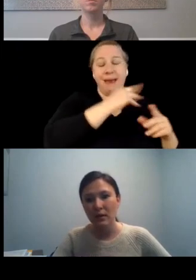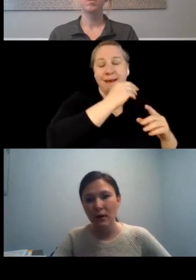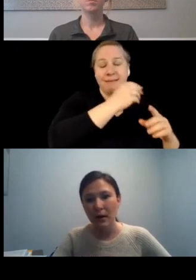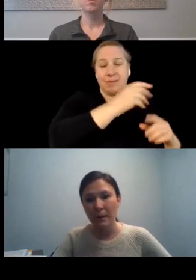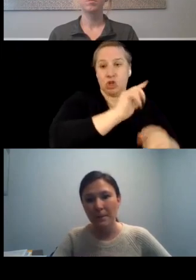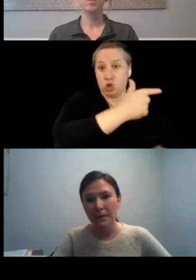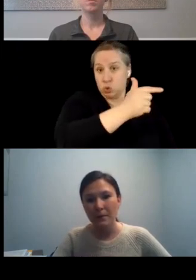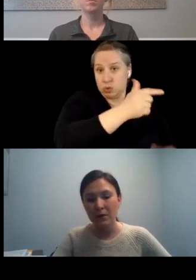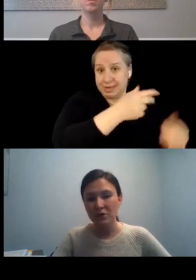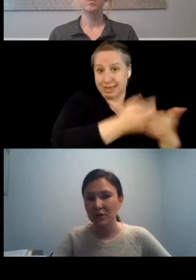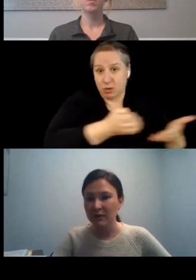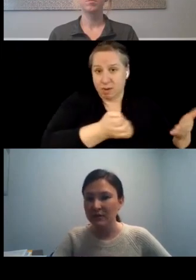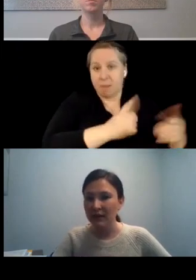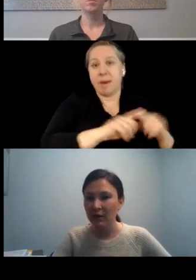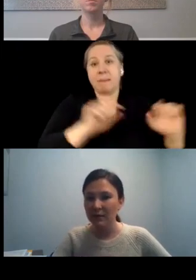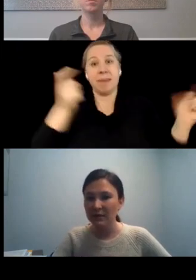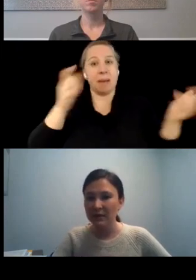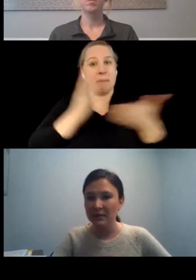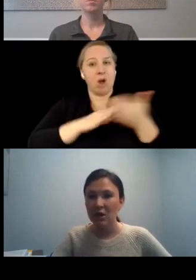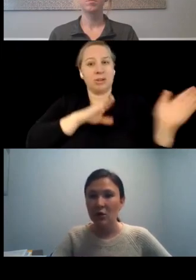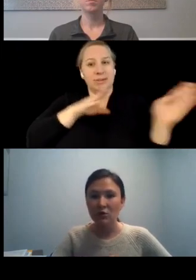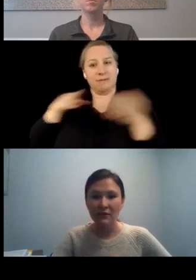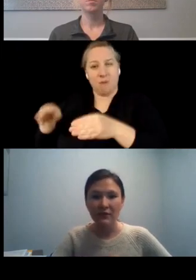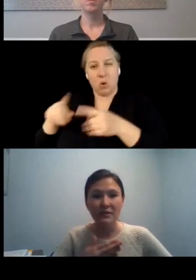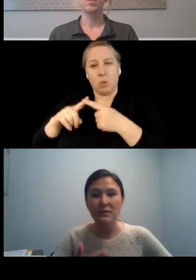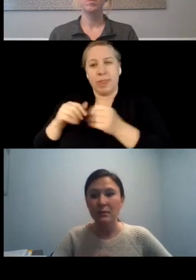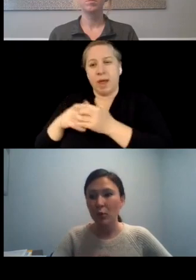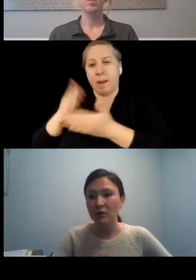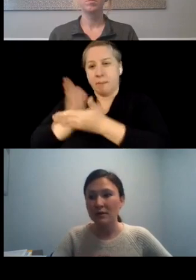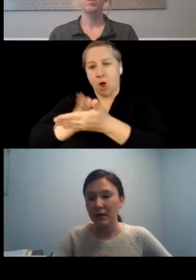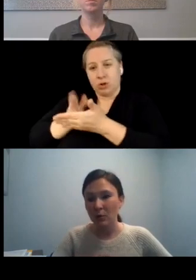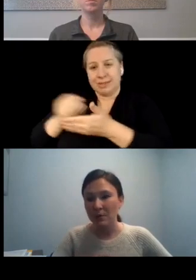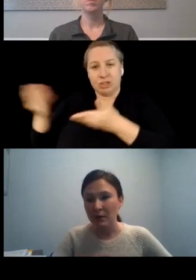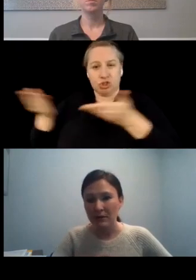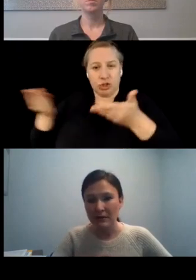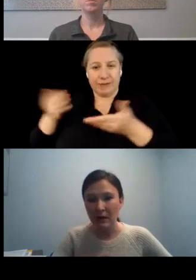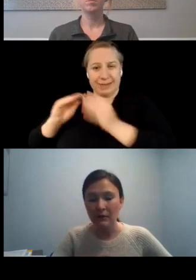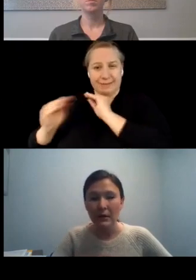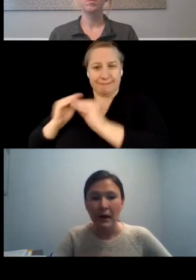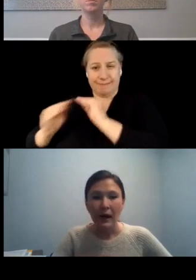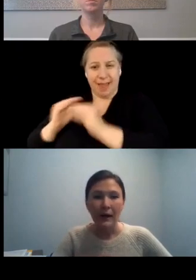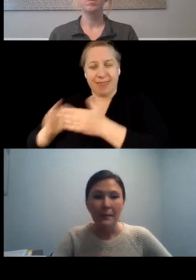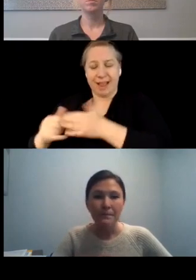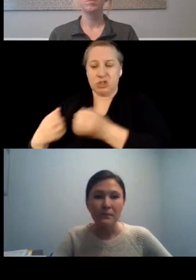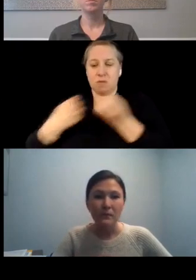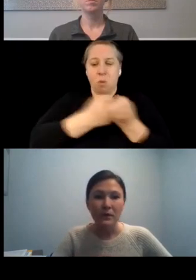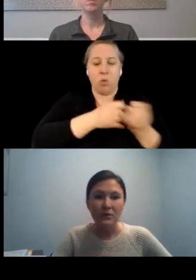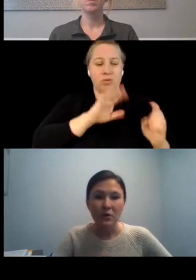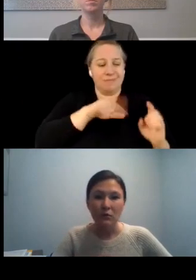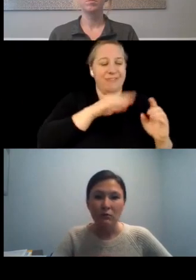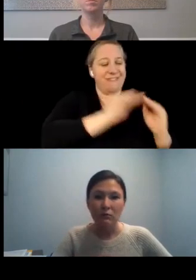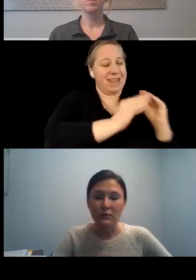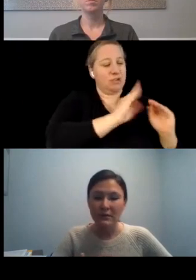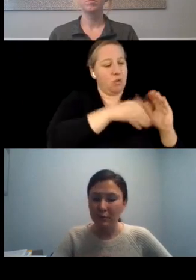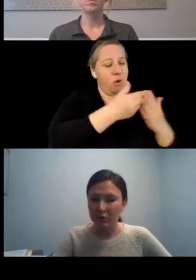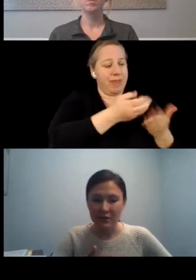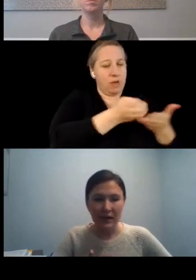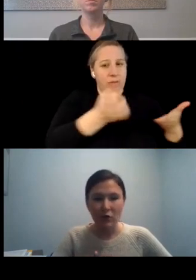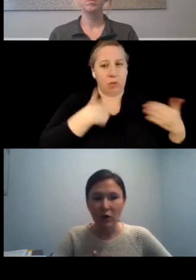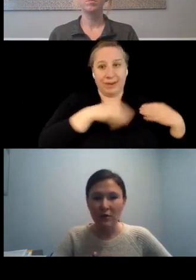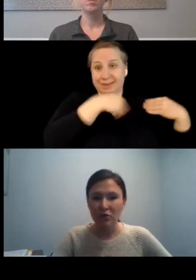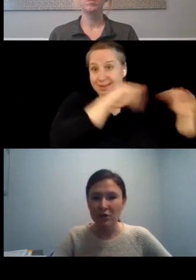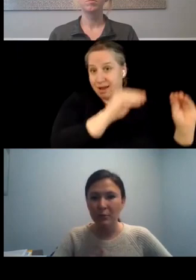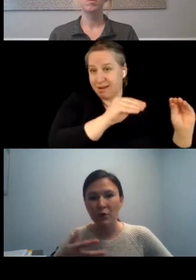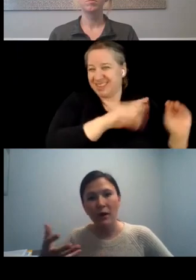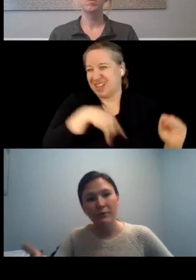with the parts and service side of our business, which obviously supports that equipment that we sell. So similar